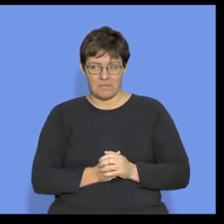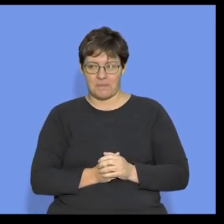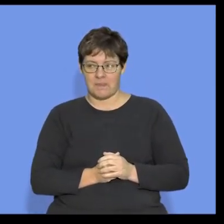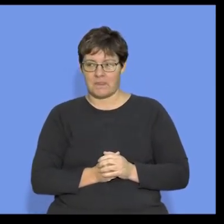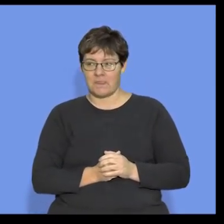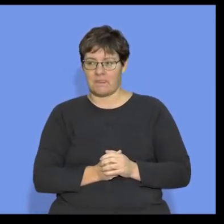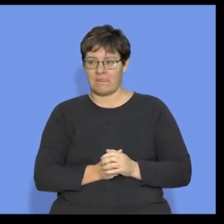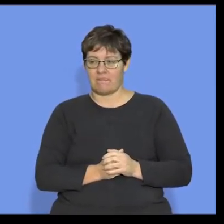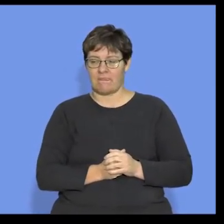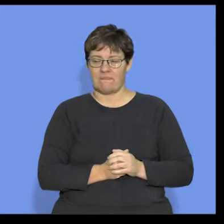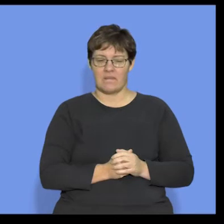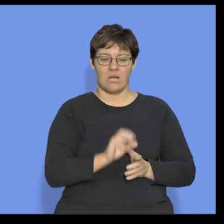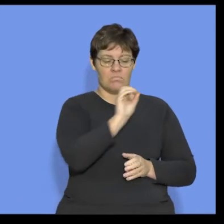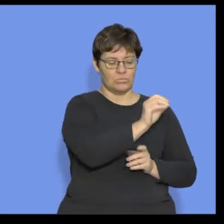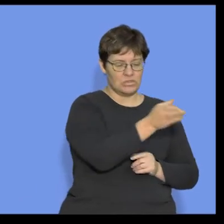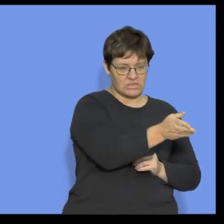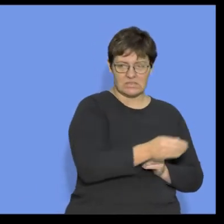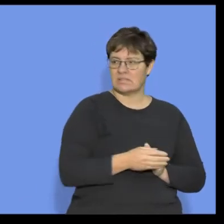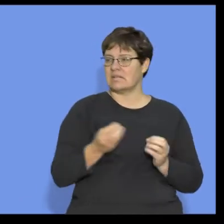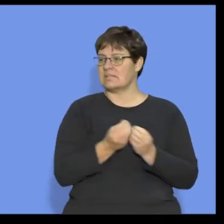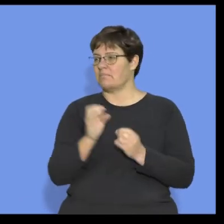We need to put in something there,